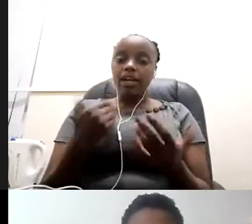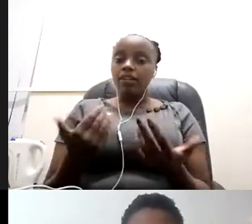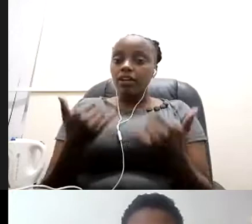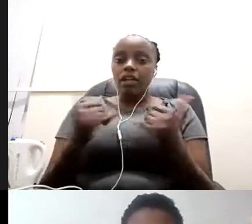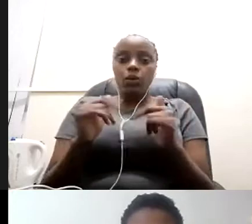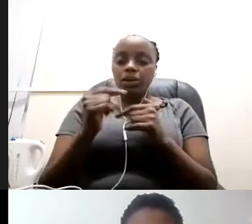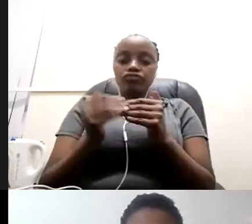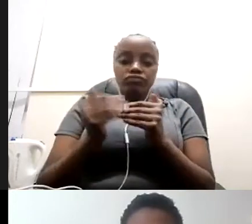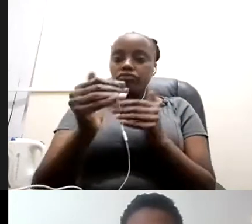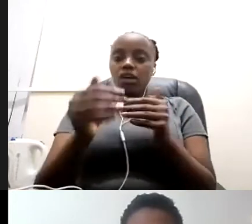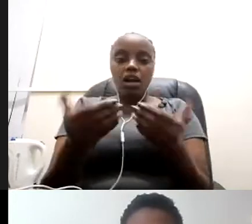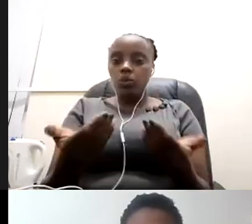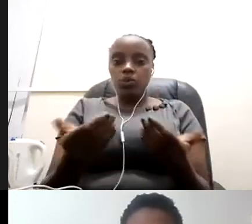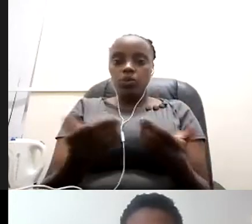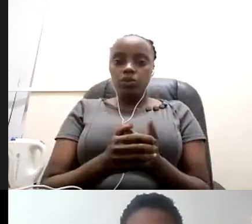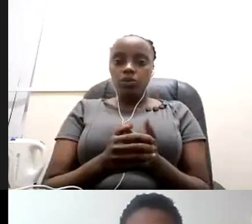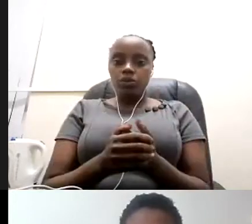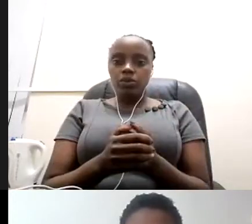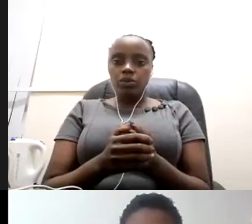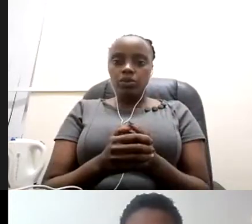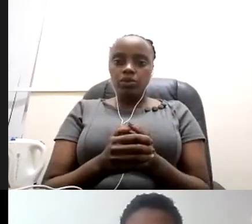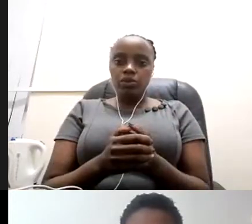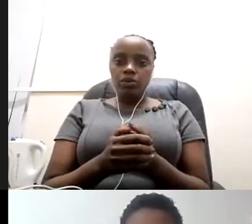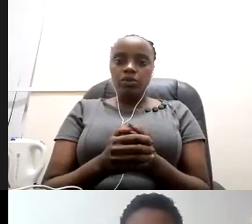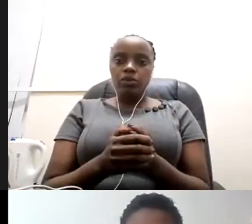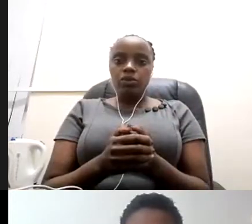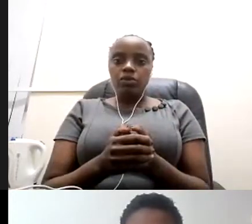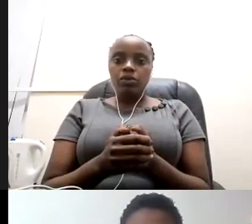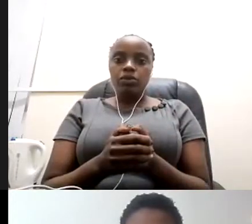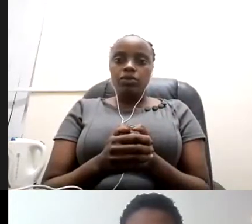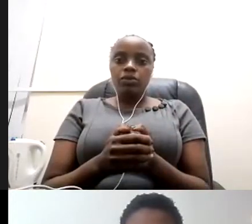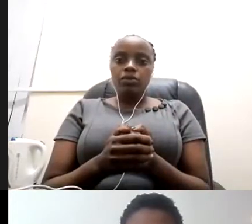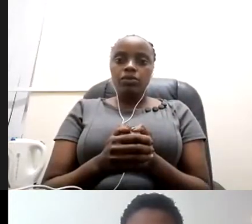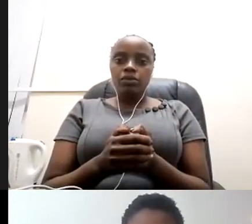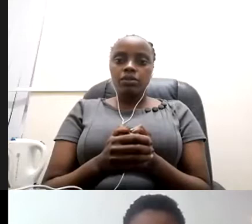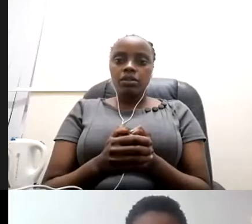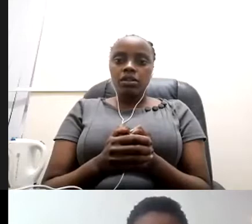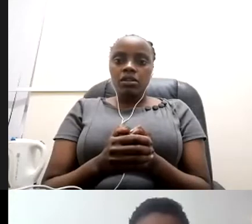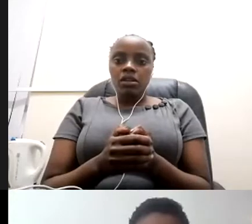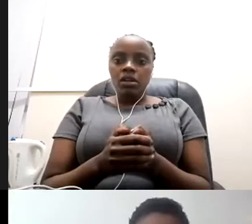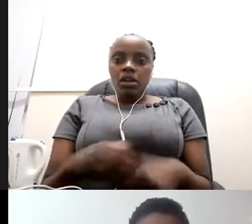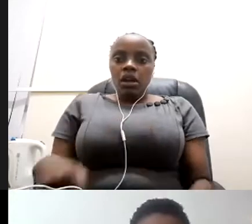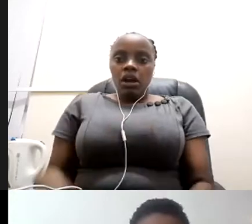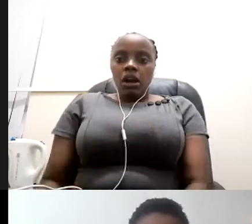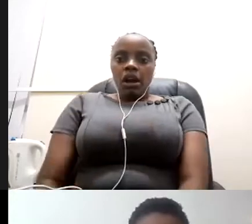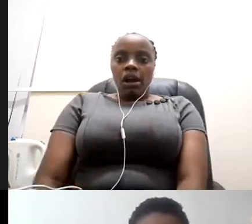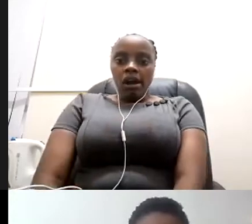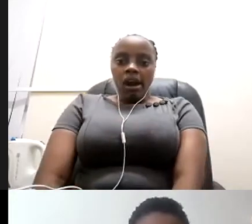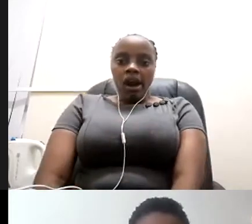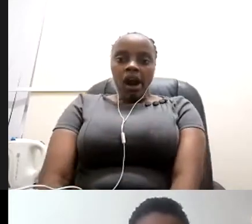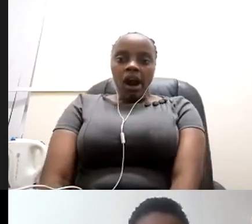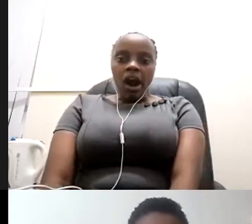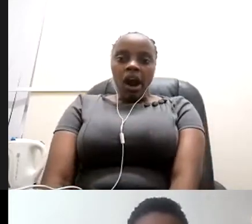Jose? presentation until you fix the problem with the interpretation.